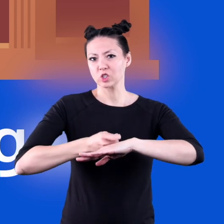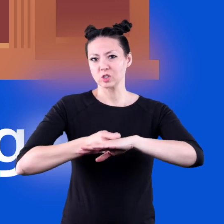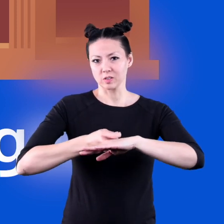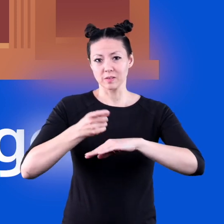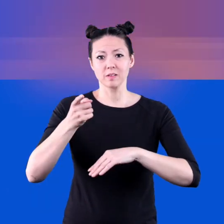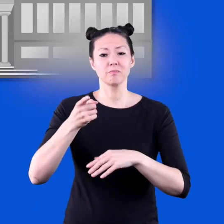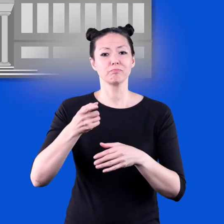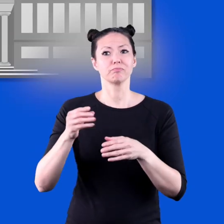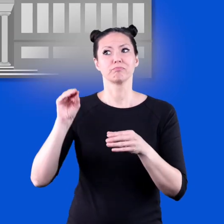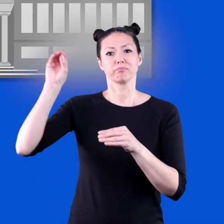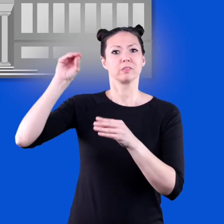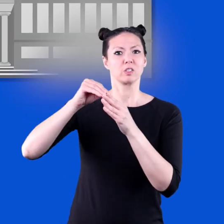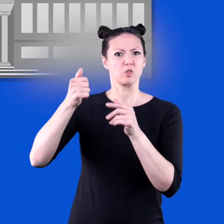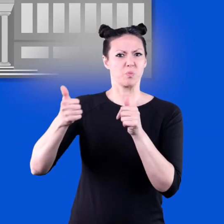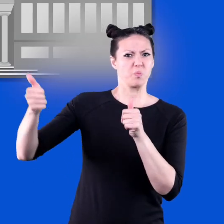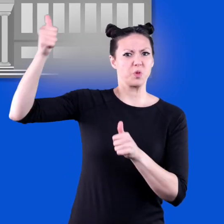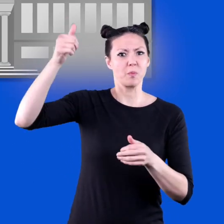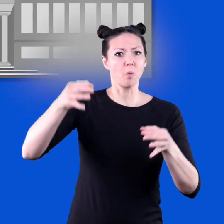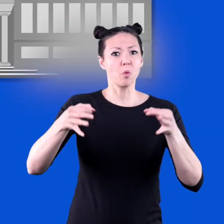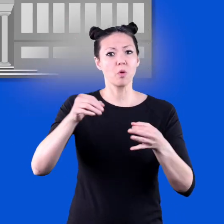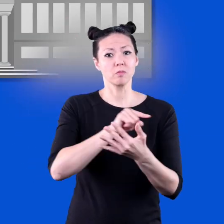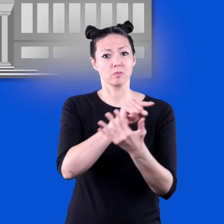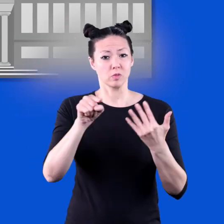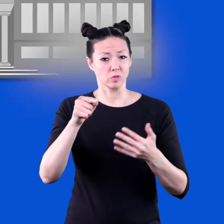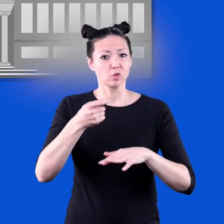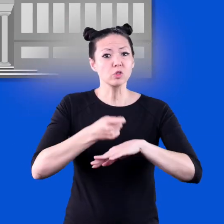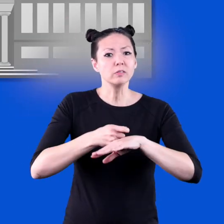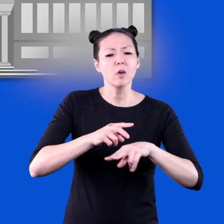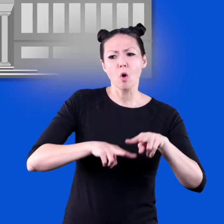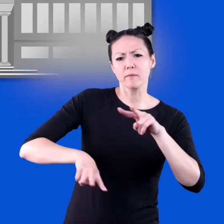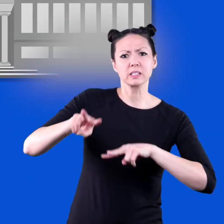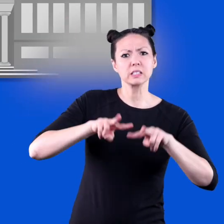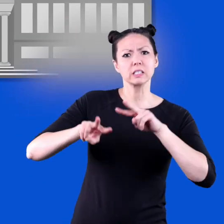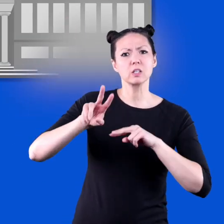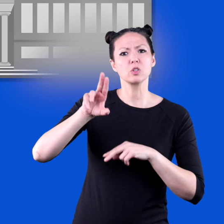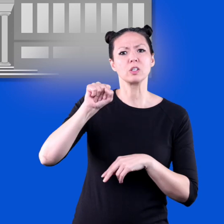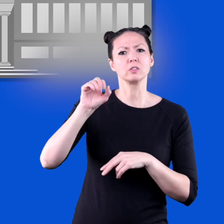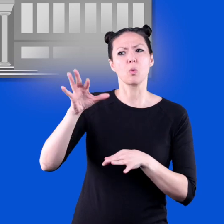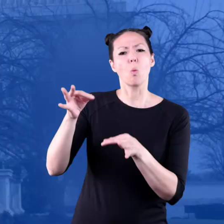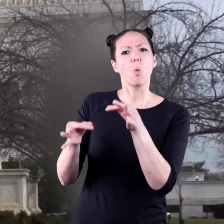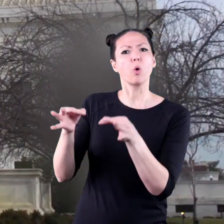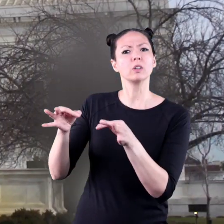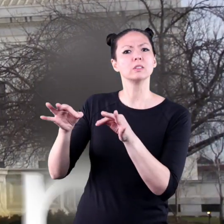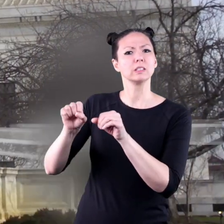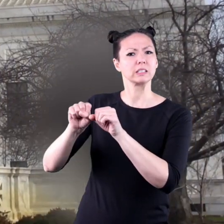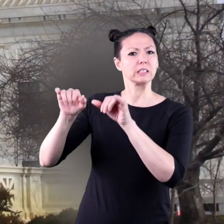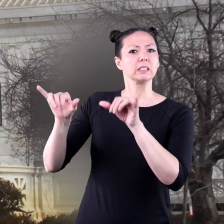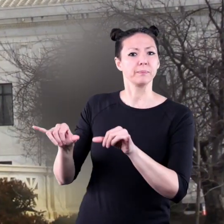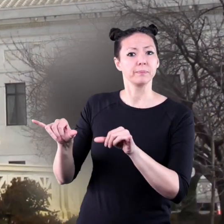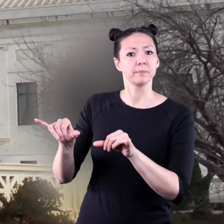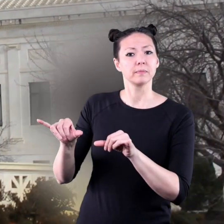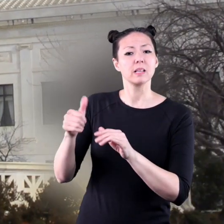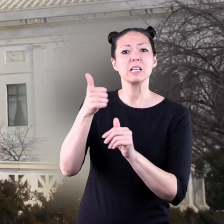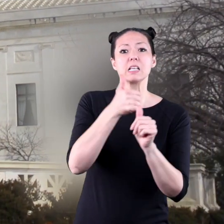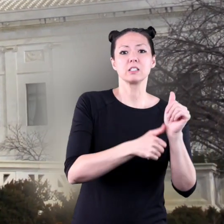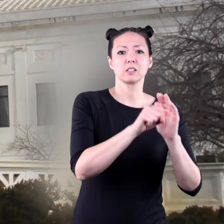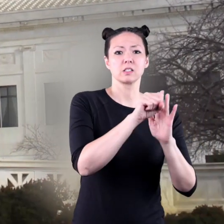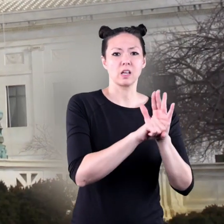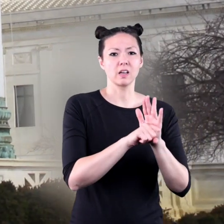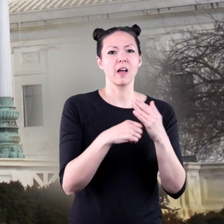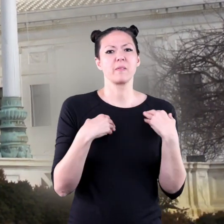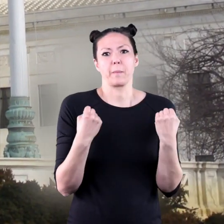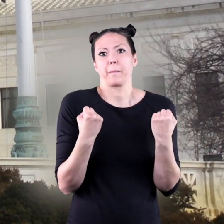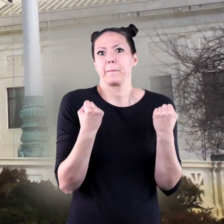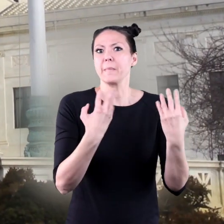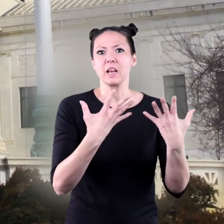Court. These judges oversee the United States court system. Every state has many judges and